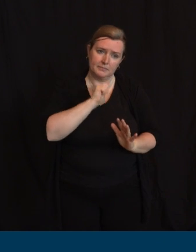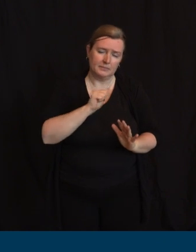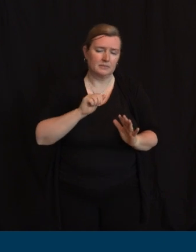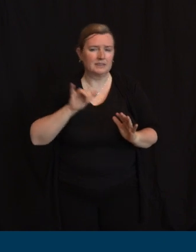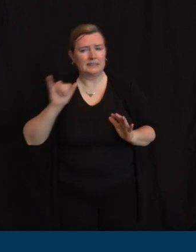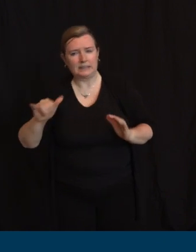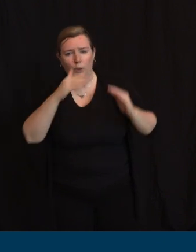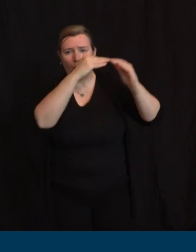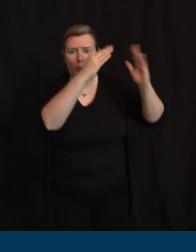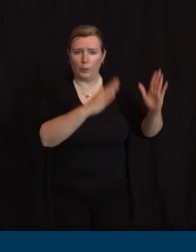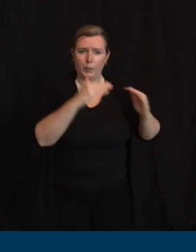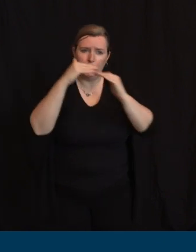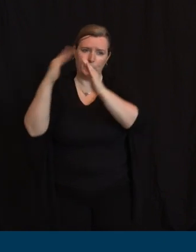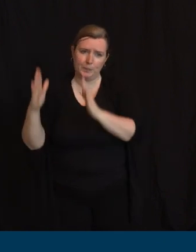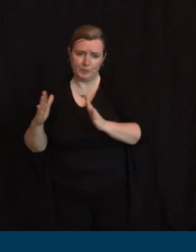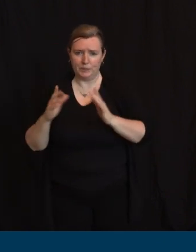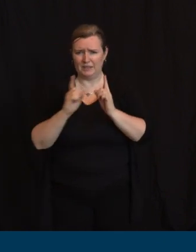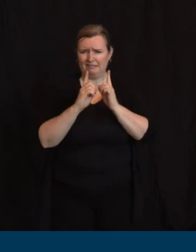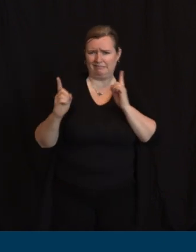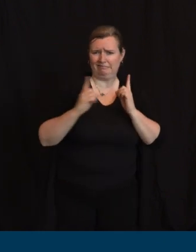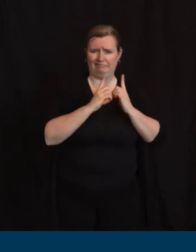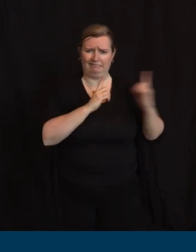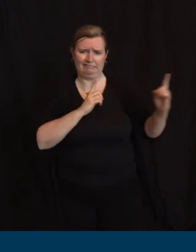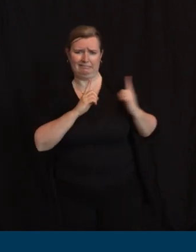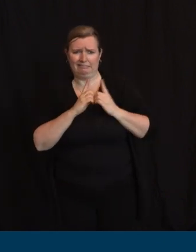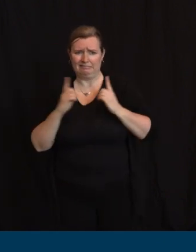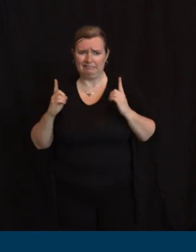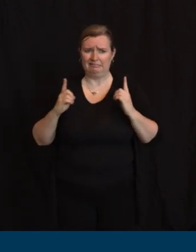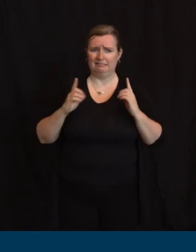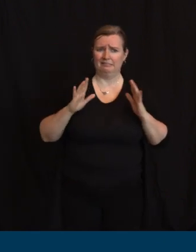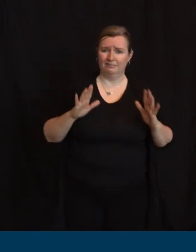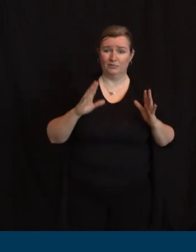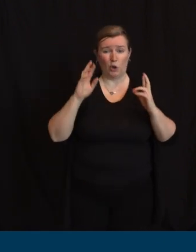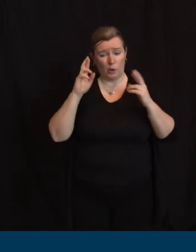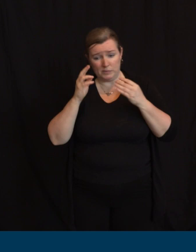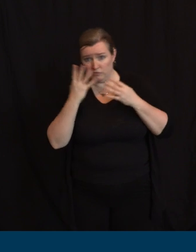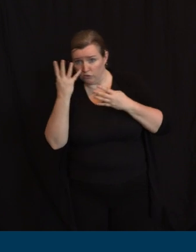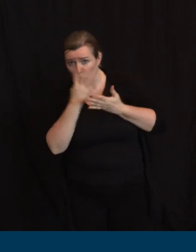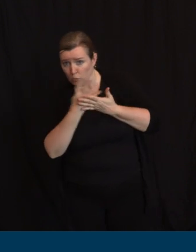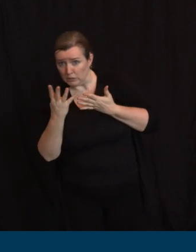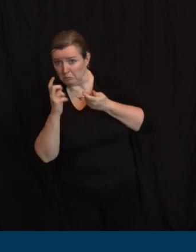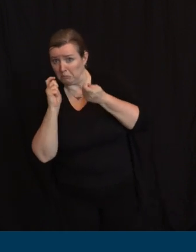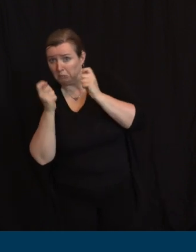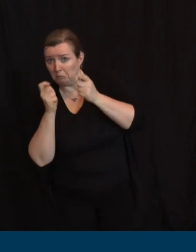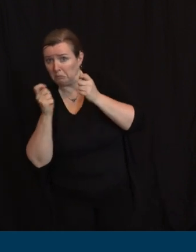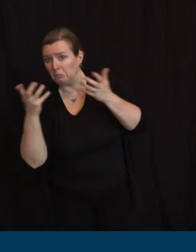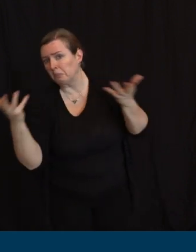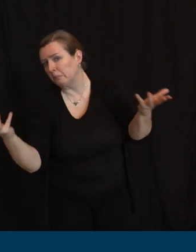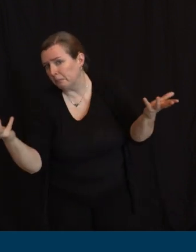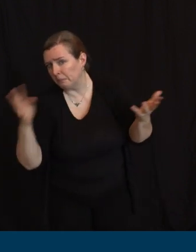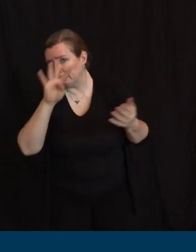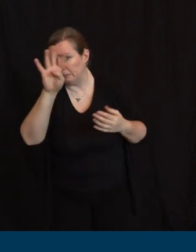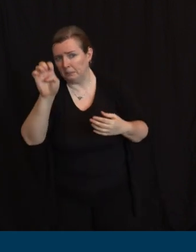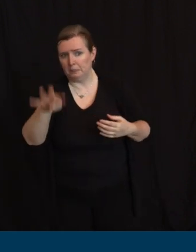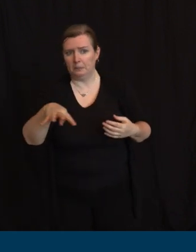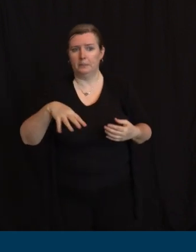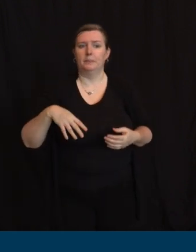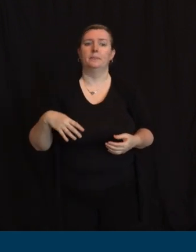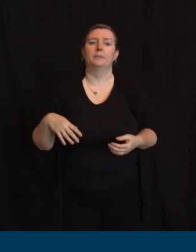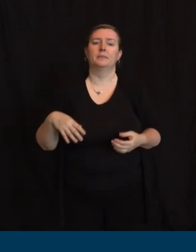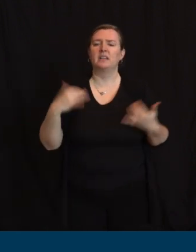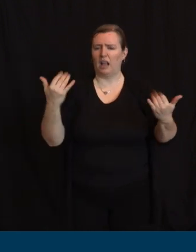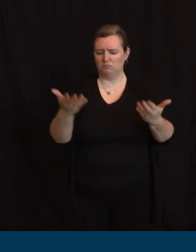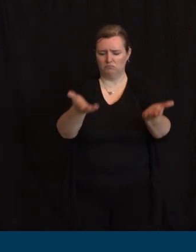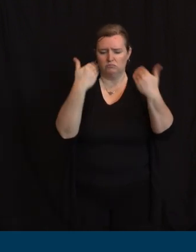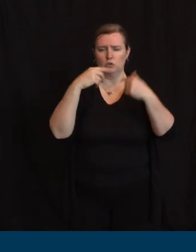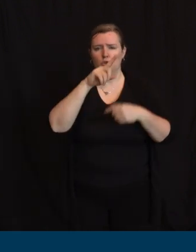hope for better news. With that, we're going to sweep across once and only once. John, we'll begin with you. John, I noticed that you're moving your chair every